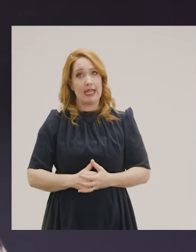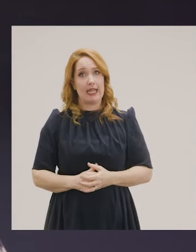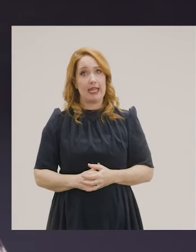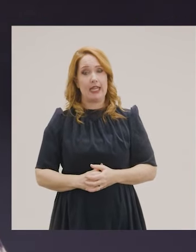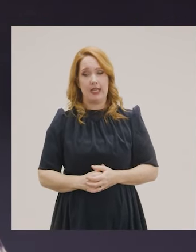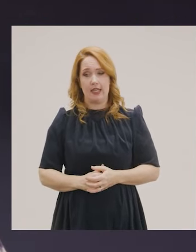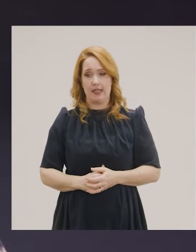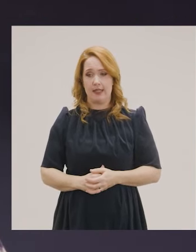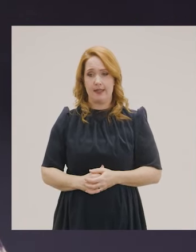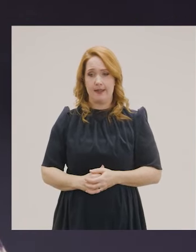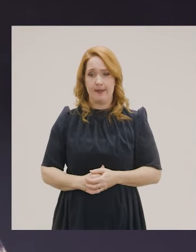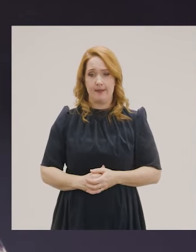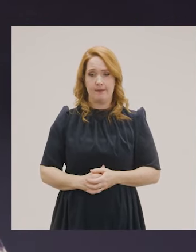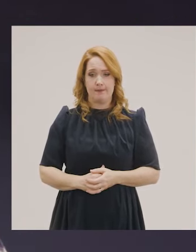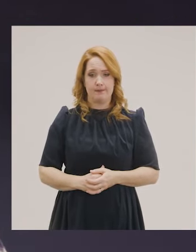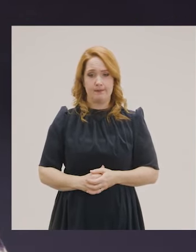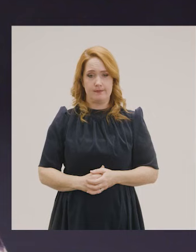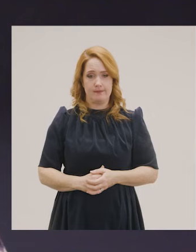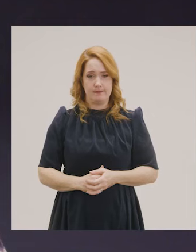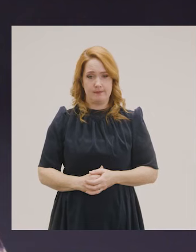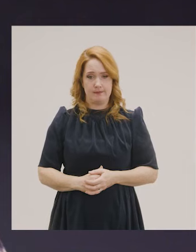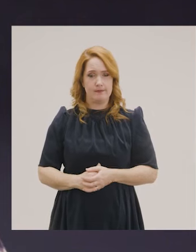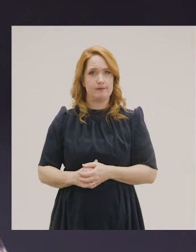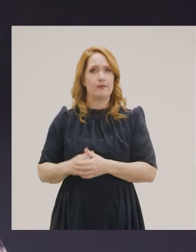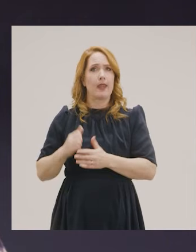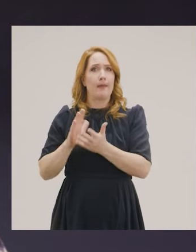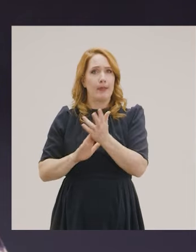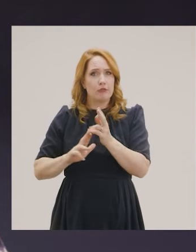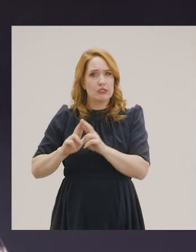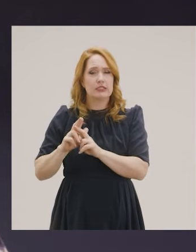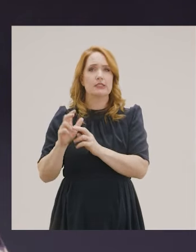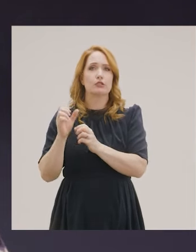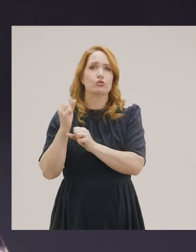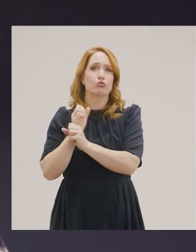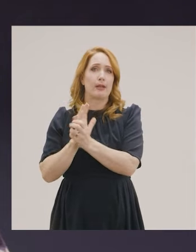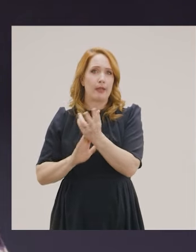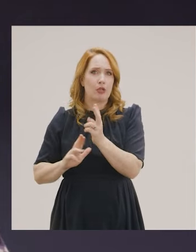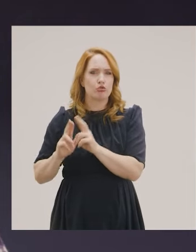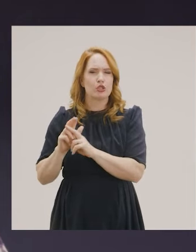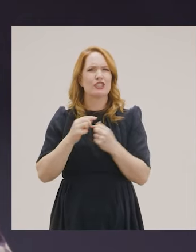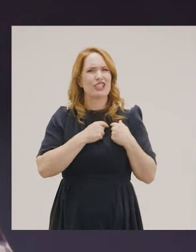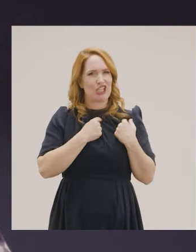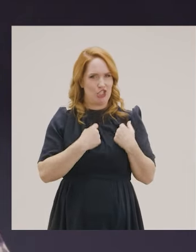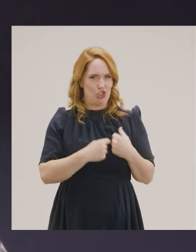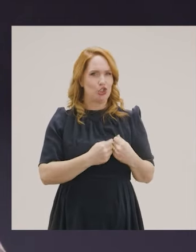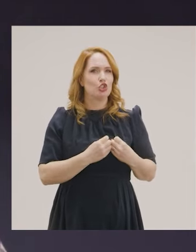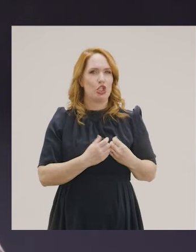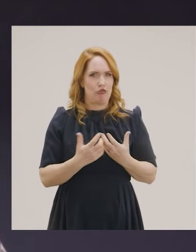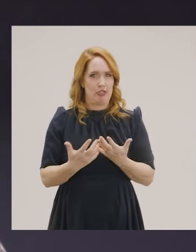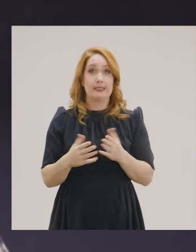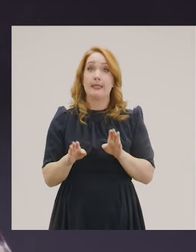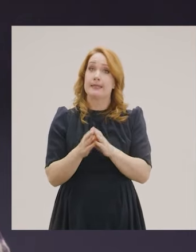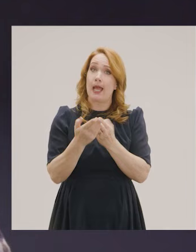I'm very blessed because I come from a long line of people who have been generous.